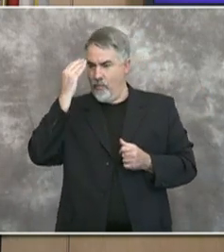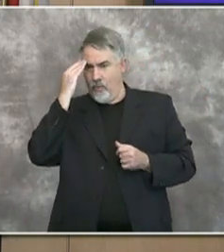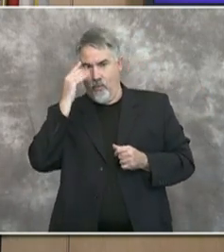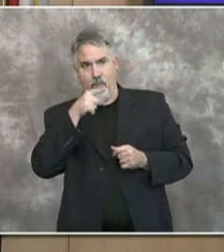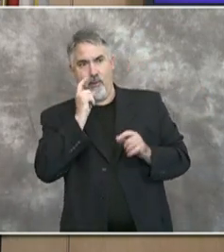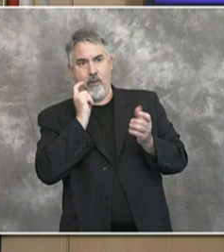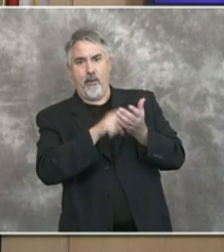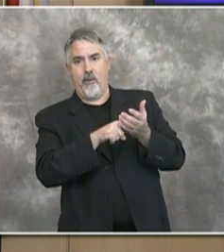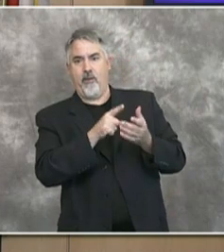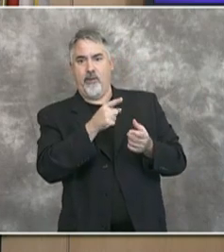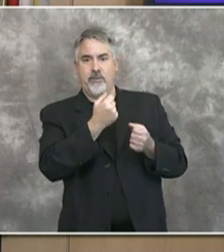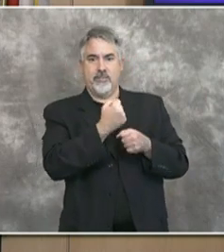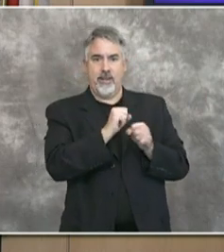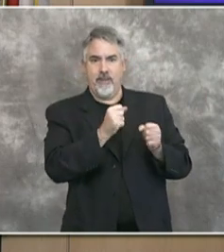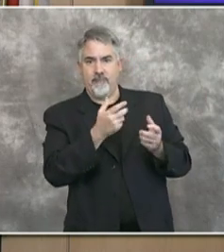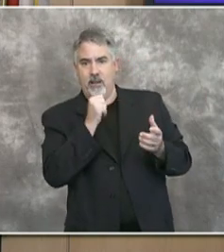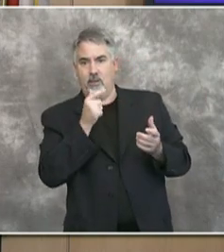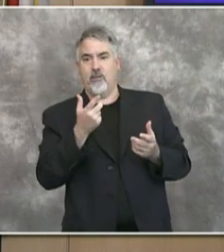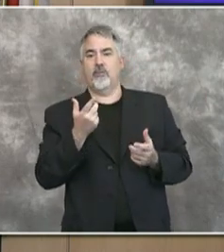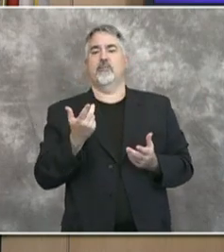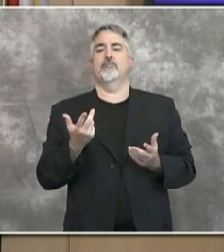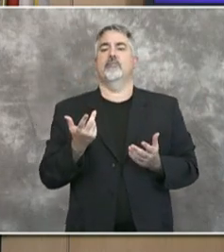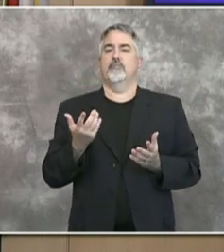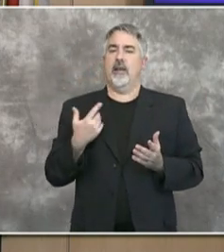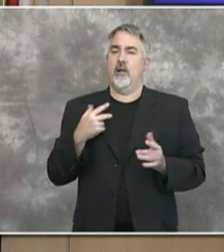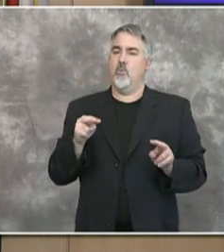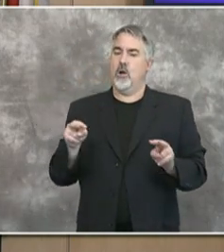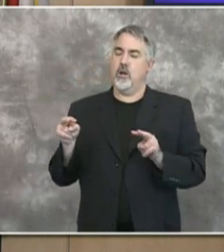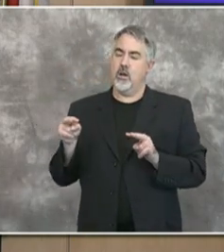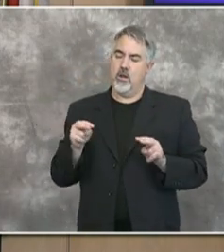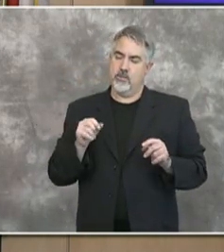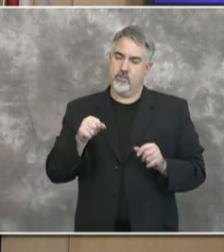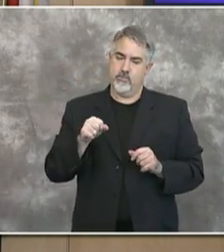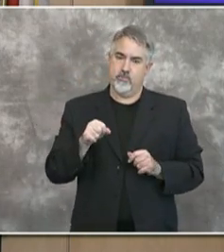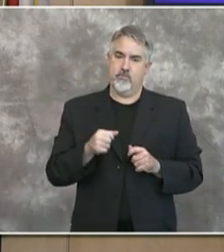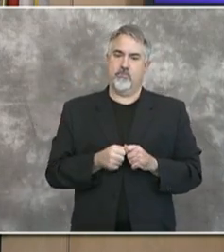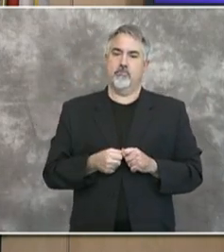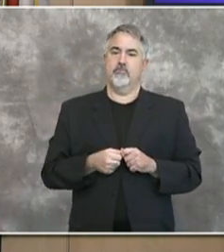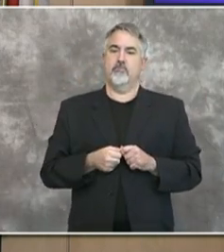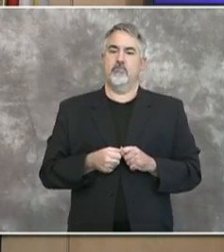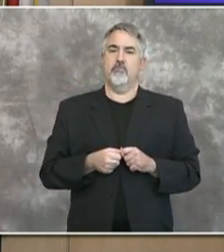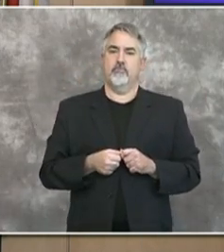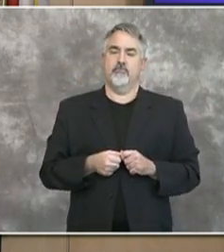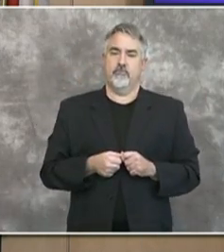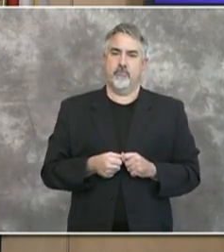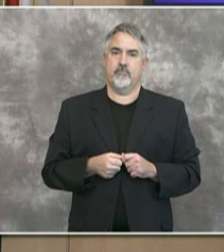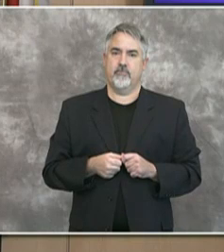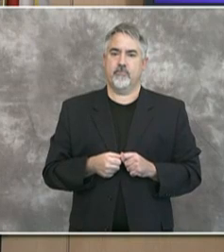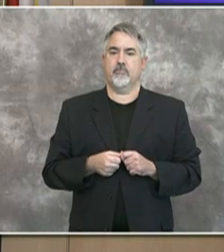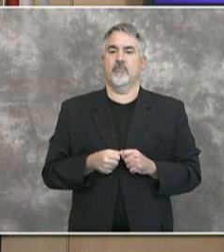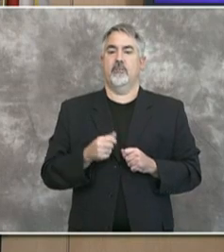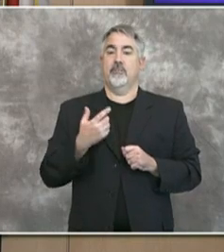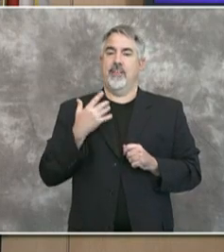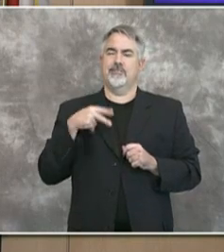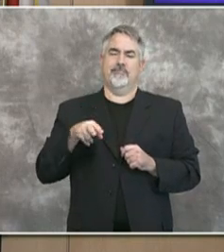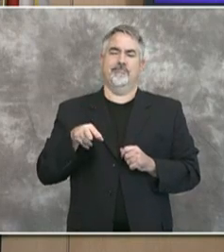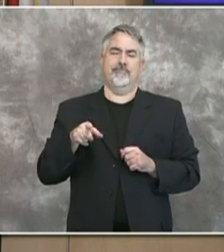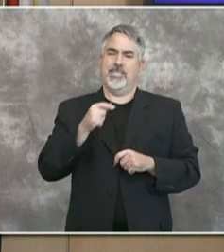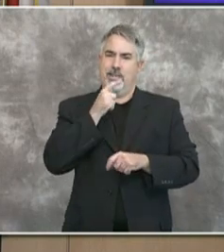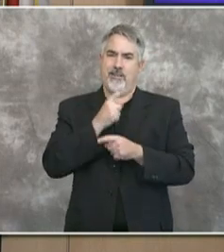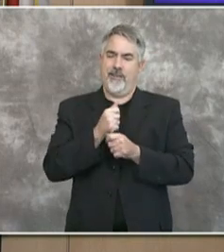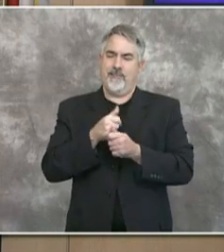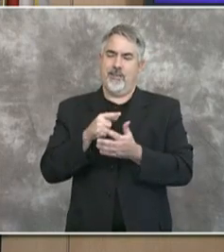a enforcement arm of the laboratory field services to close their